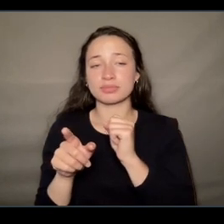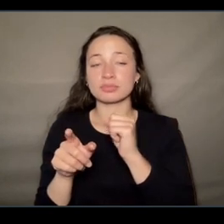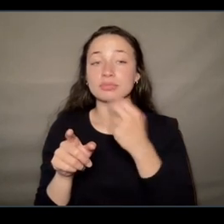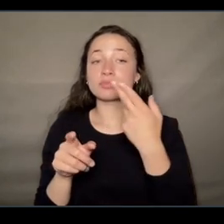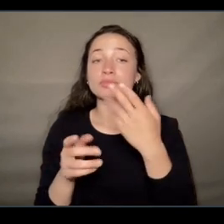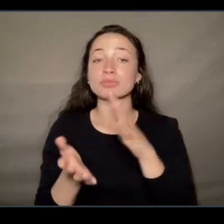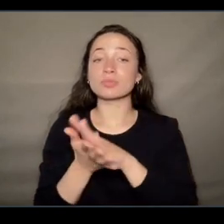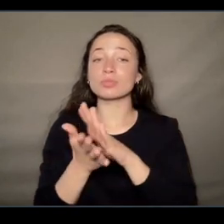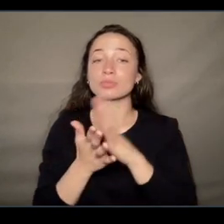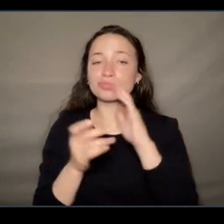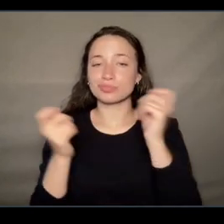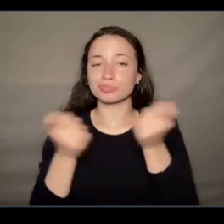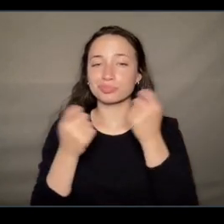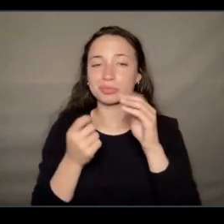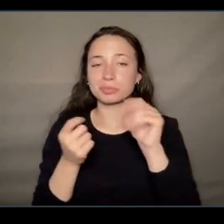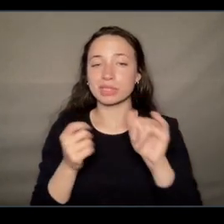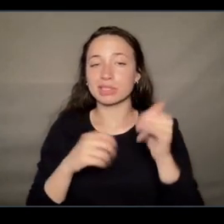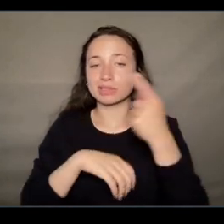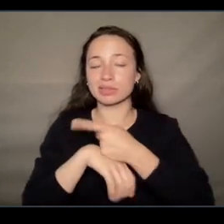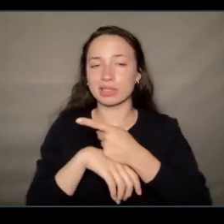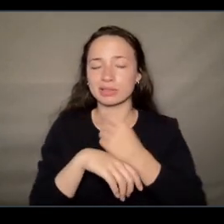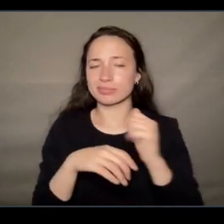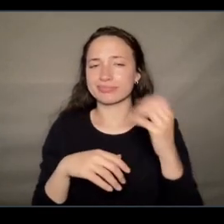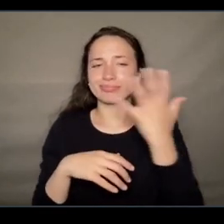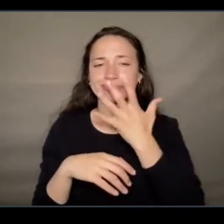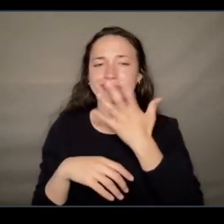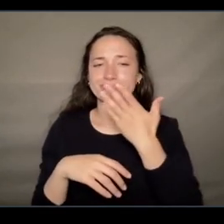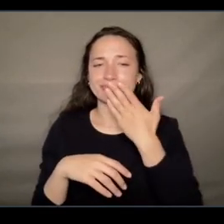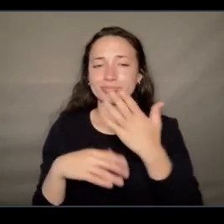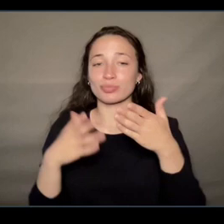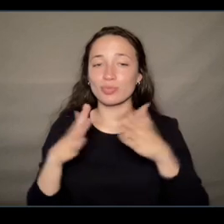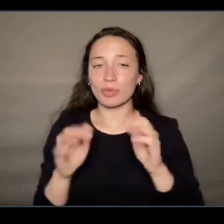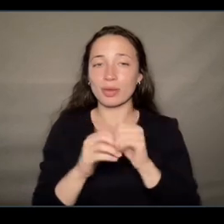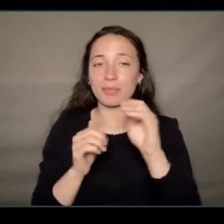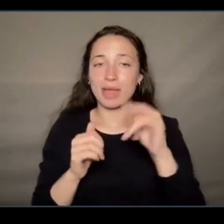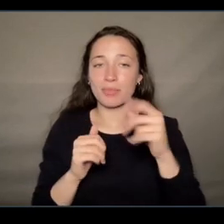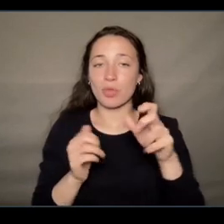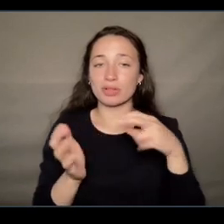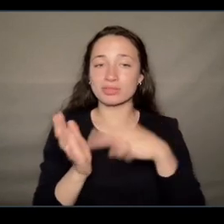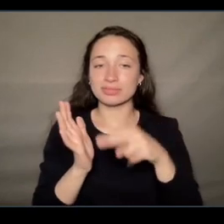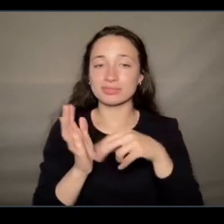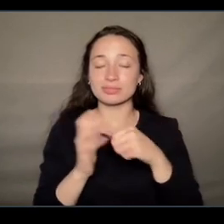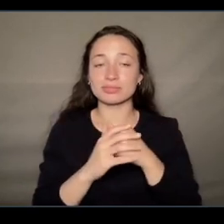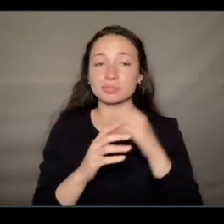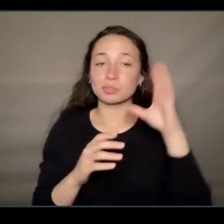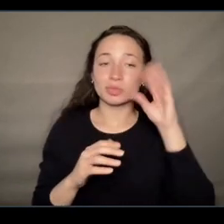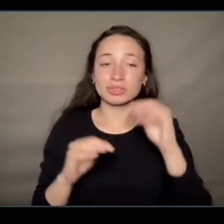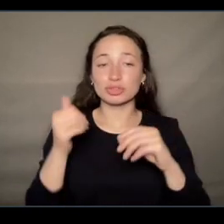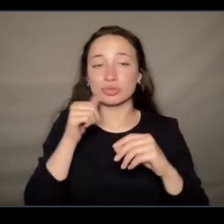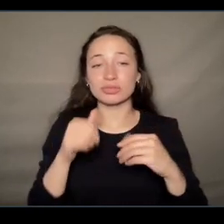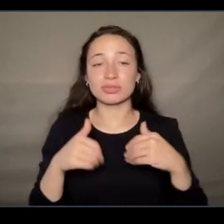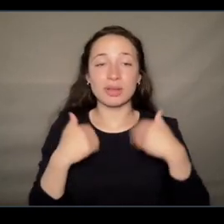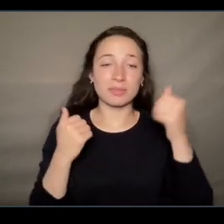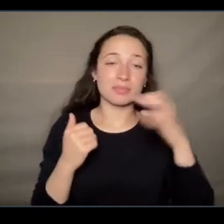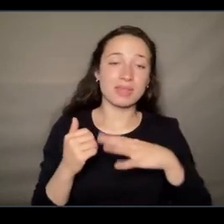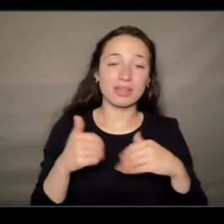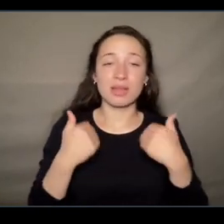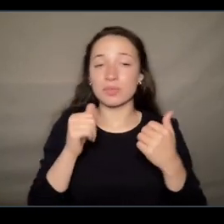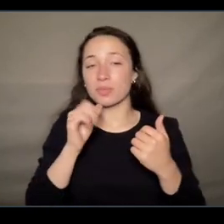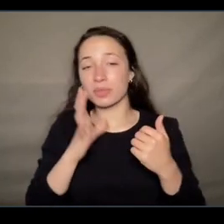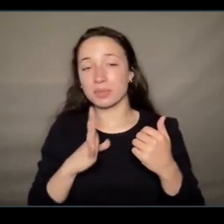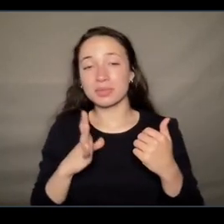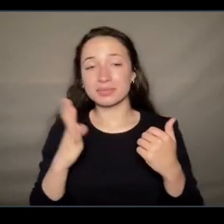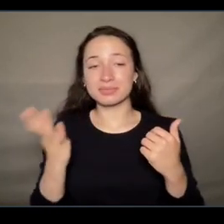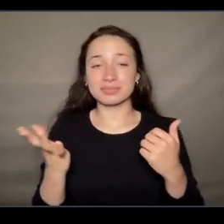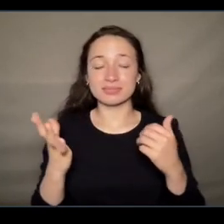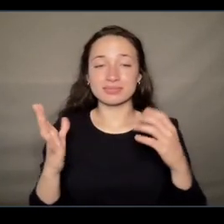And the school would celebrate May Day in a glorious way with maypole dancing. And before the boys and girls, young men, young